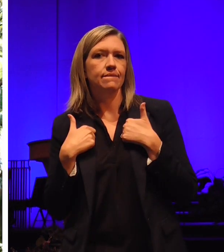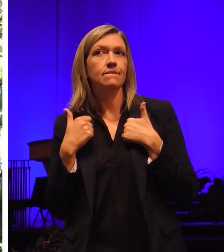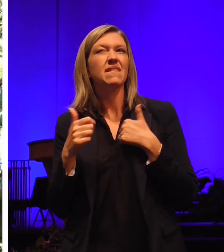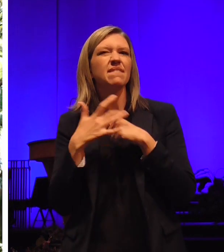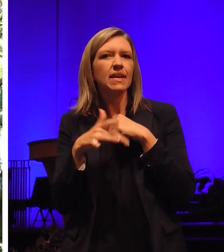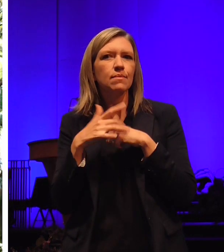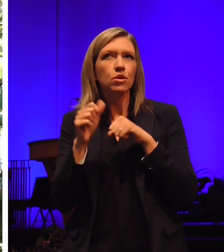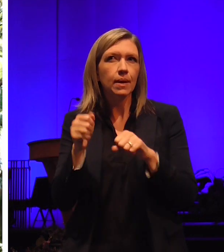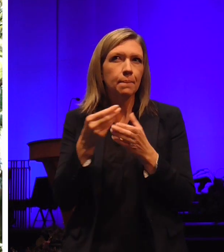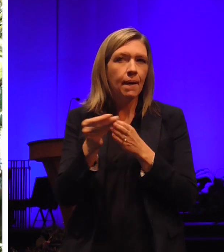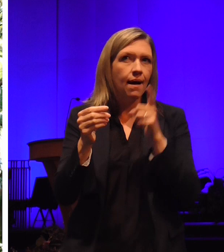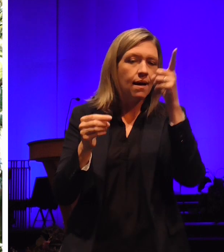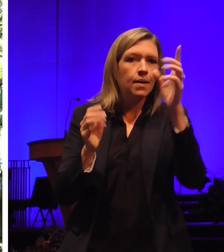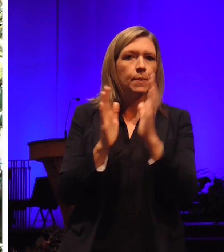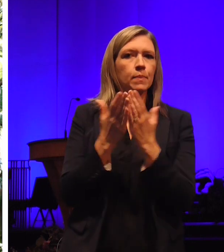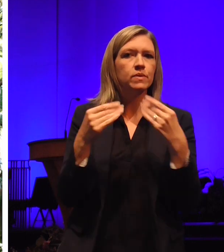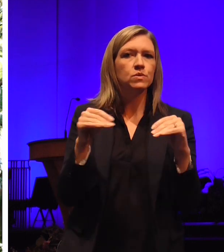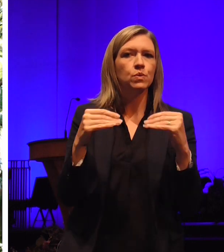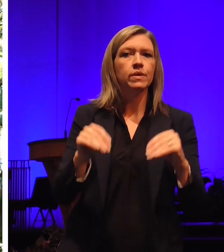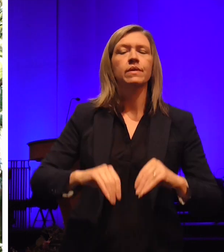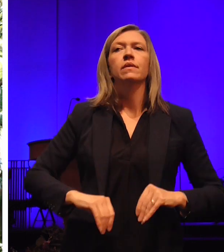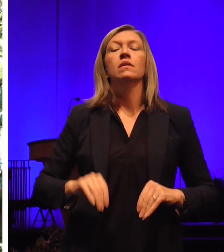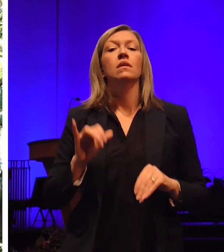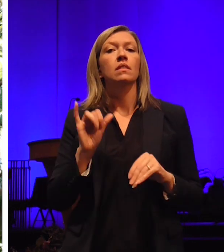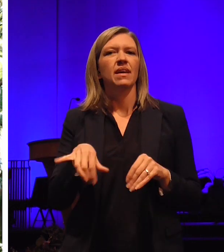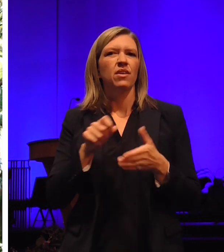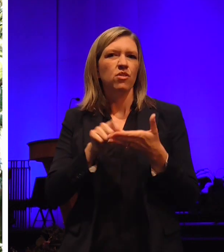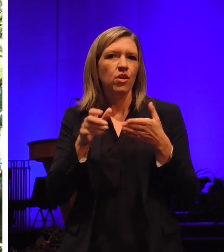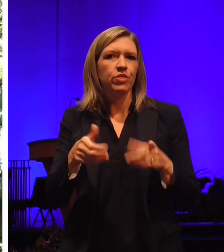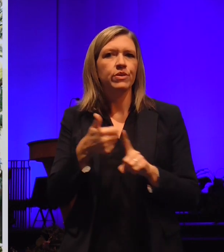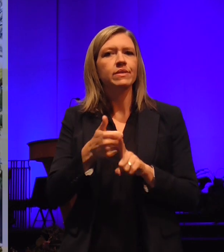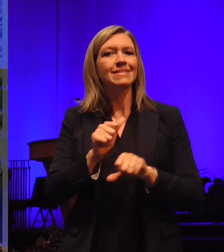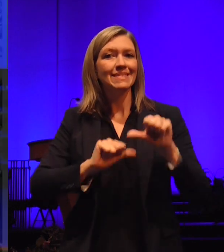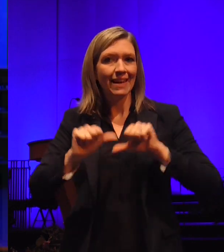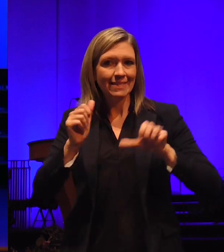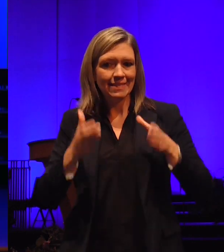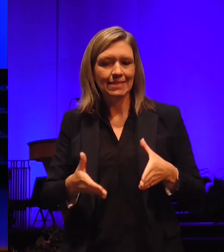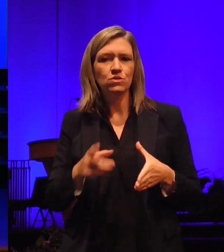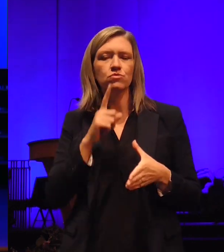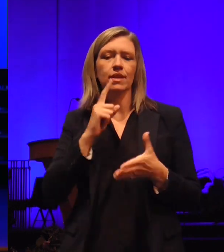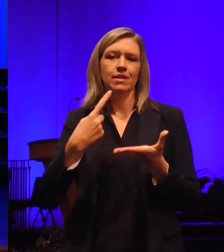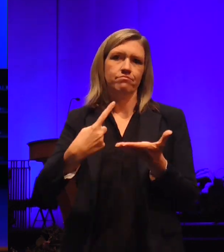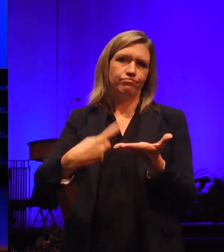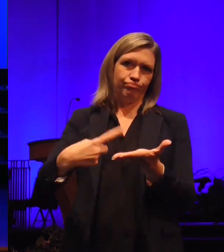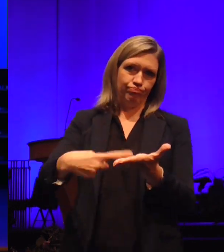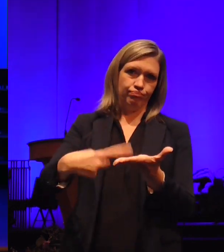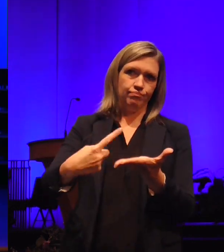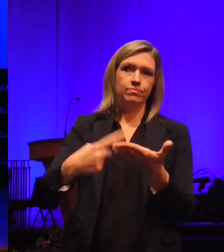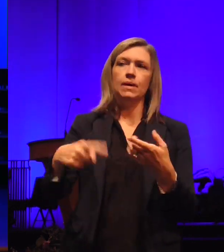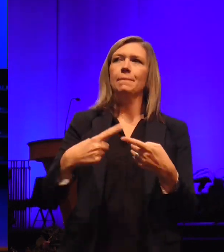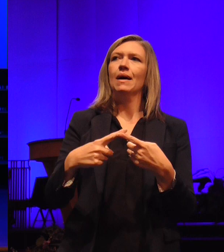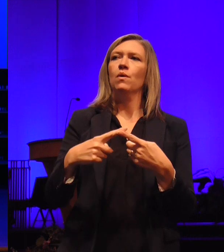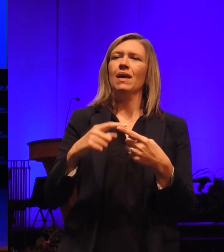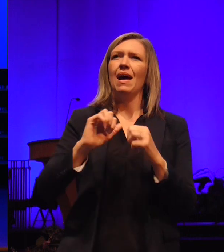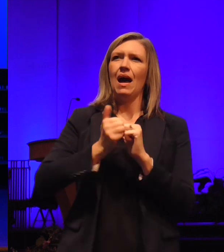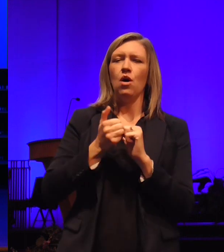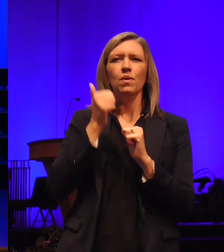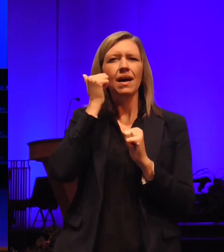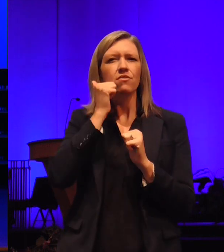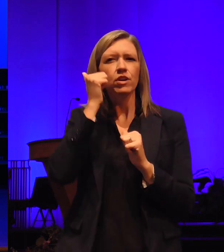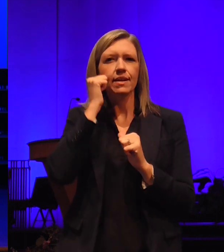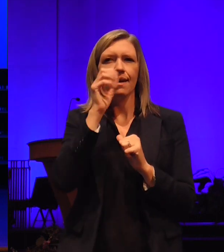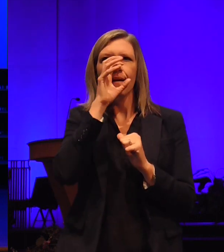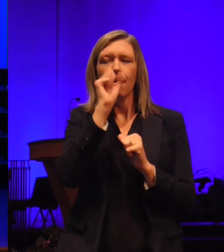available in the bookstore. And it really, Keltner is a scientist, and he's really making an argument about the role of everyday awe in our